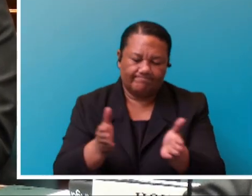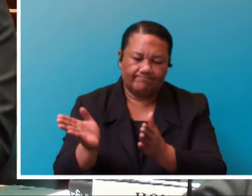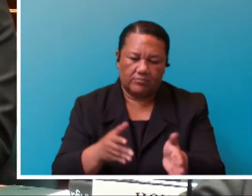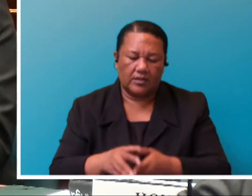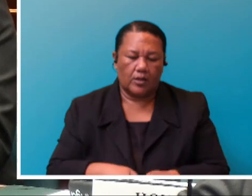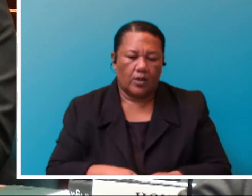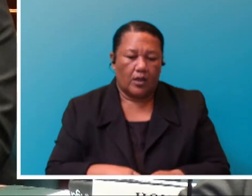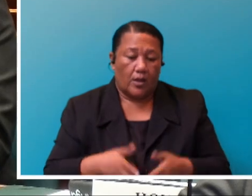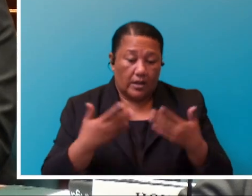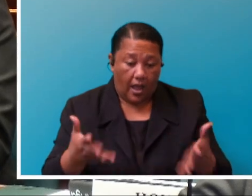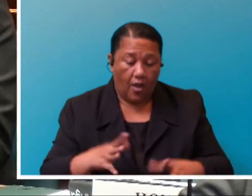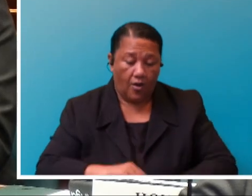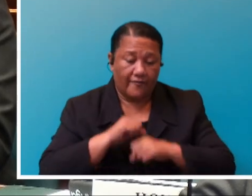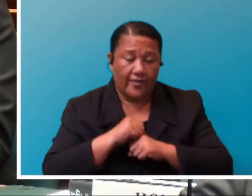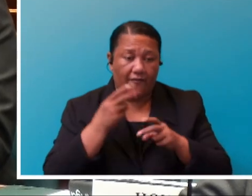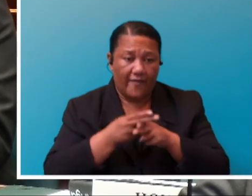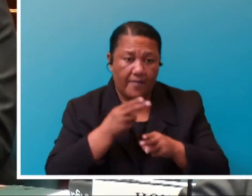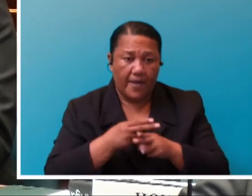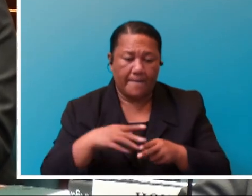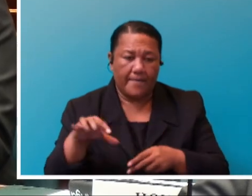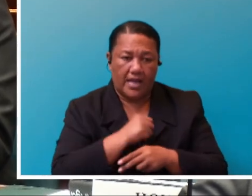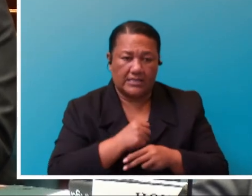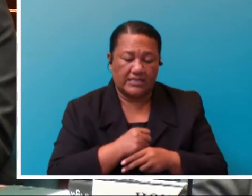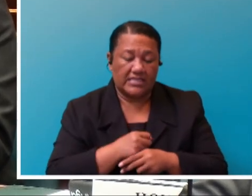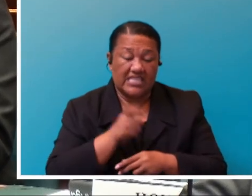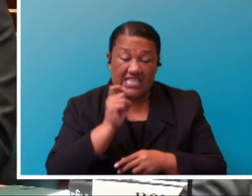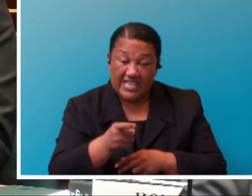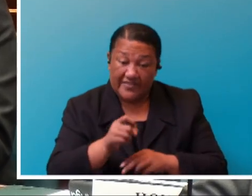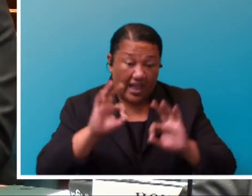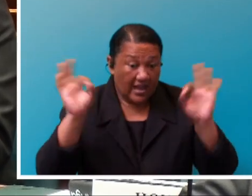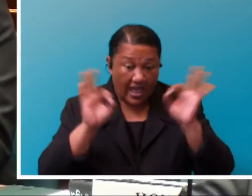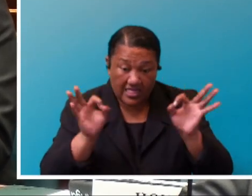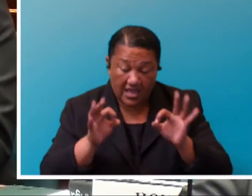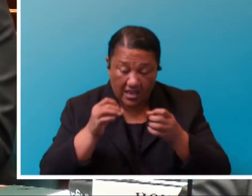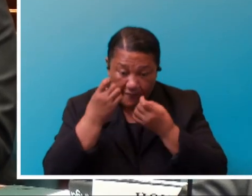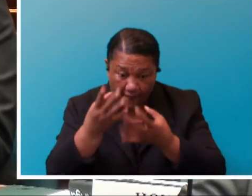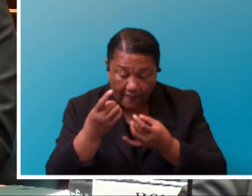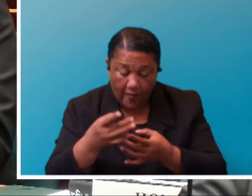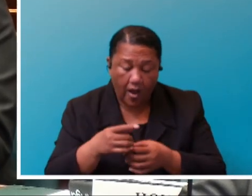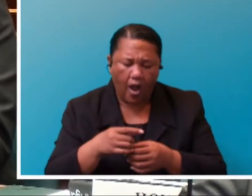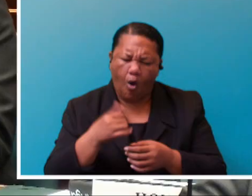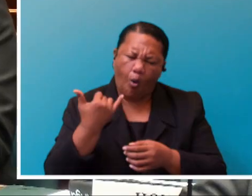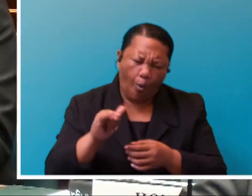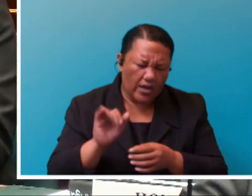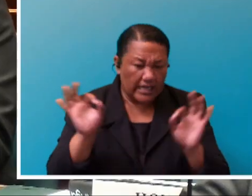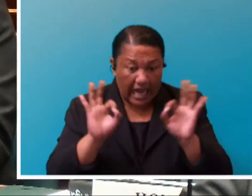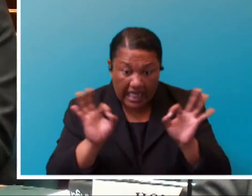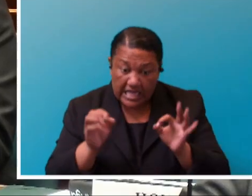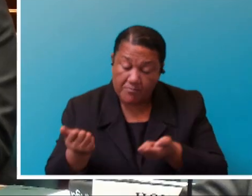confidence, because without increased cane production, any investment in railway infrastructure will